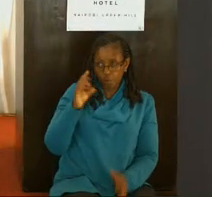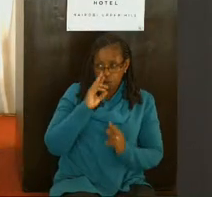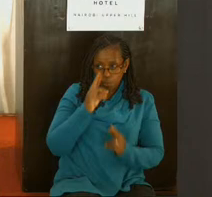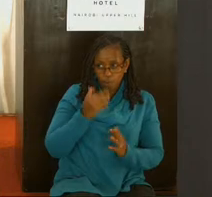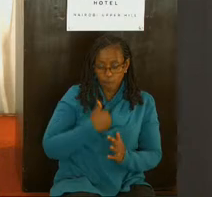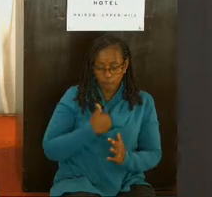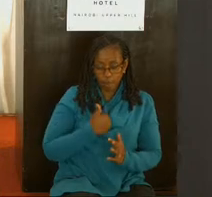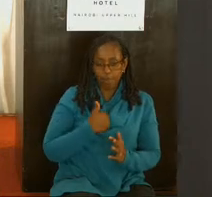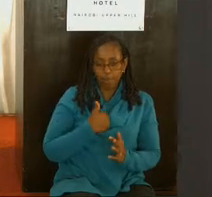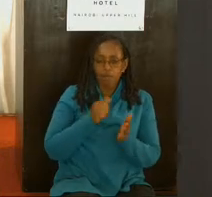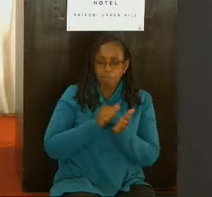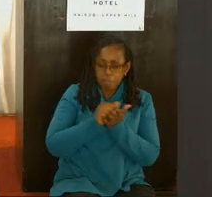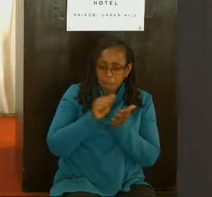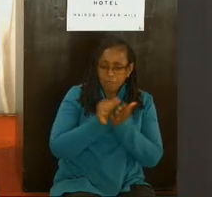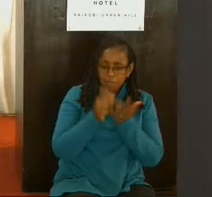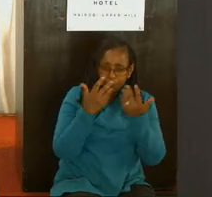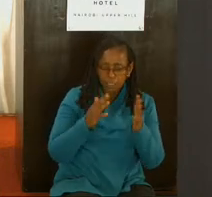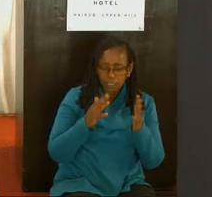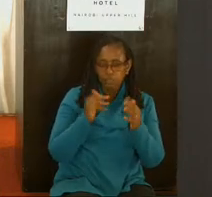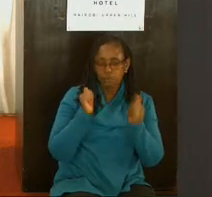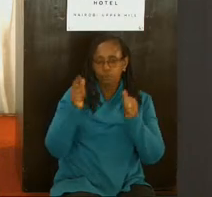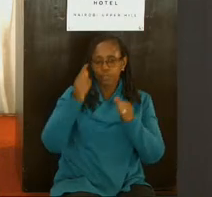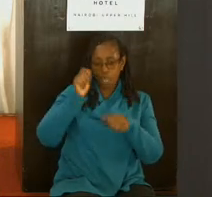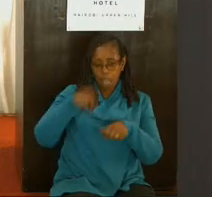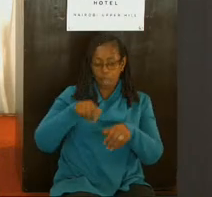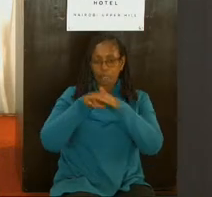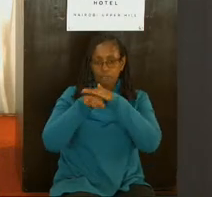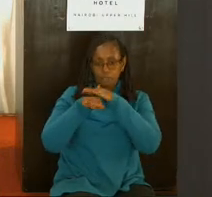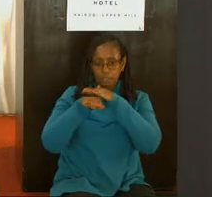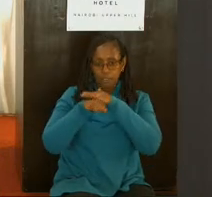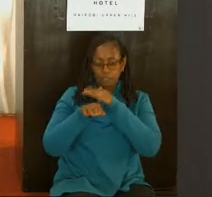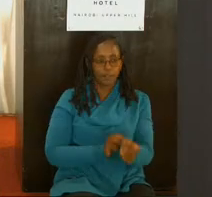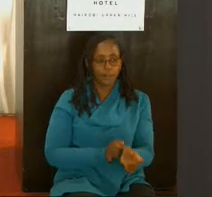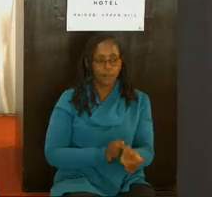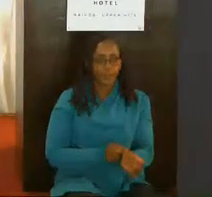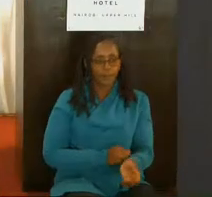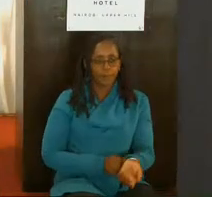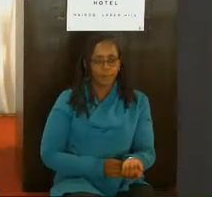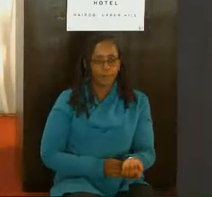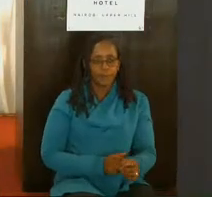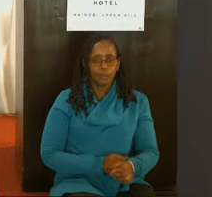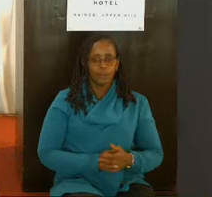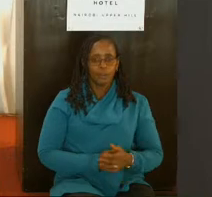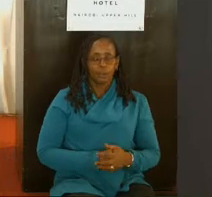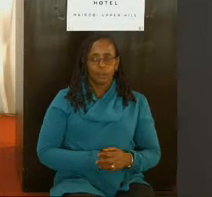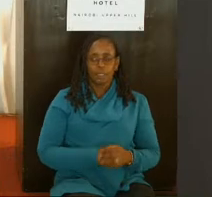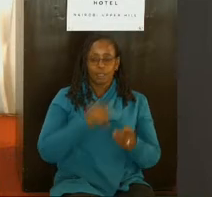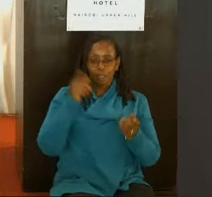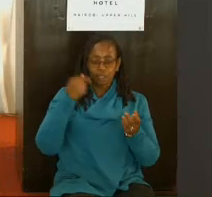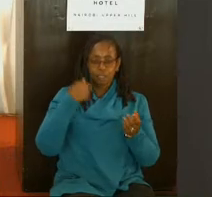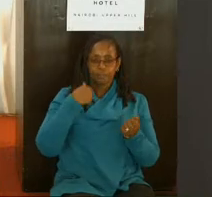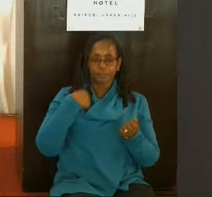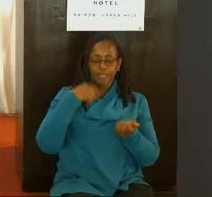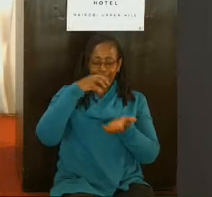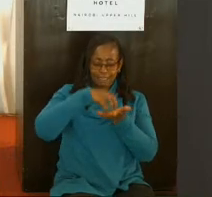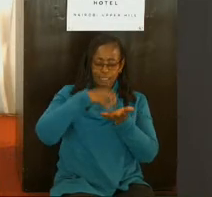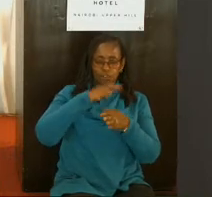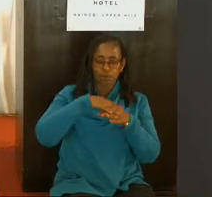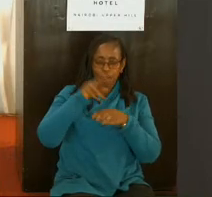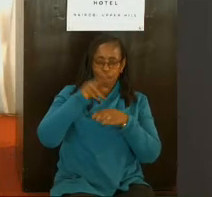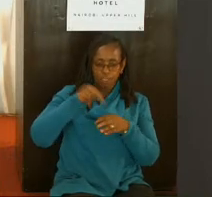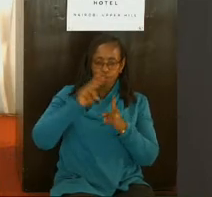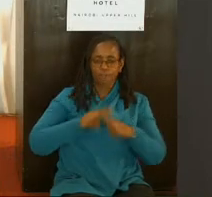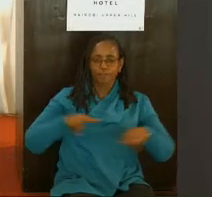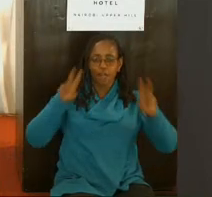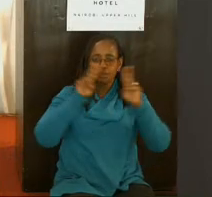then be able to access that is contained the status of national values okay survey